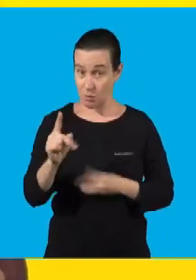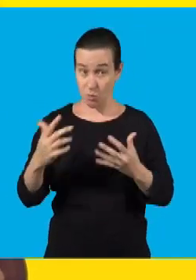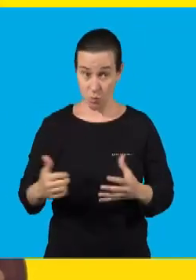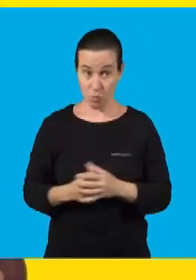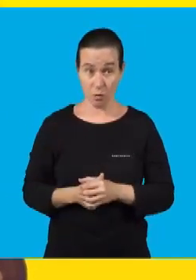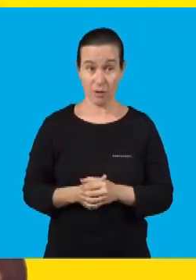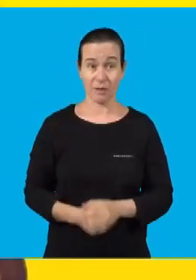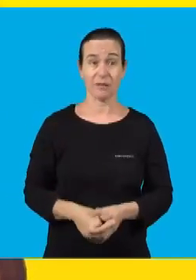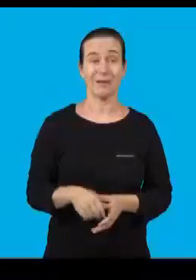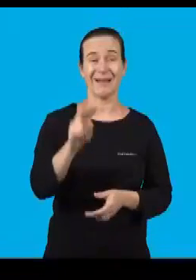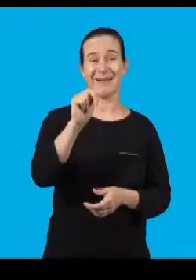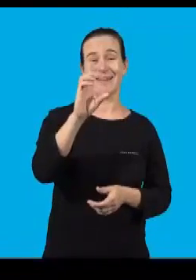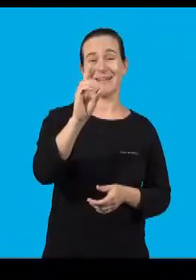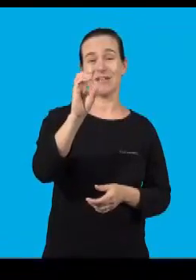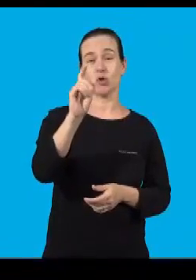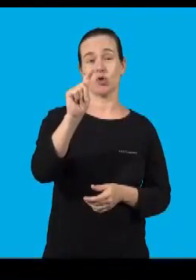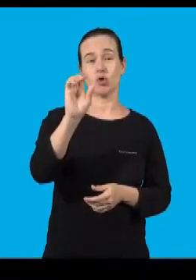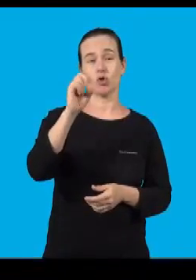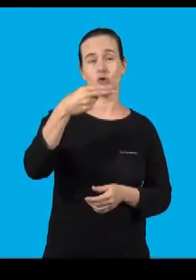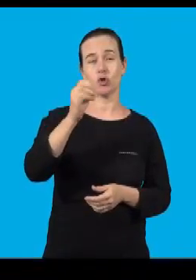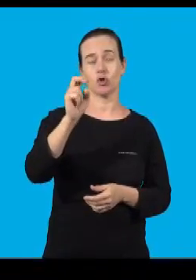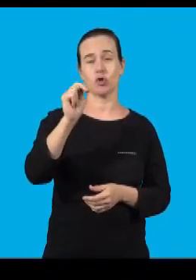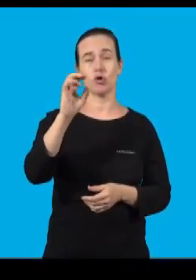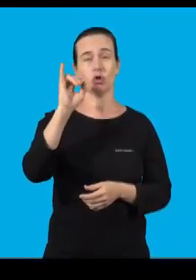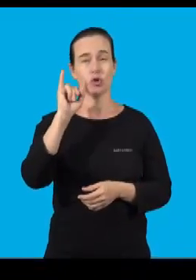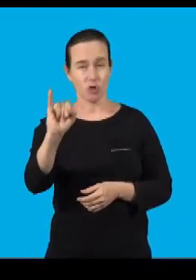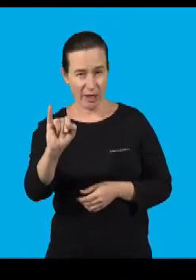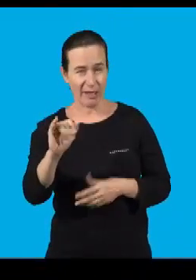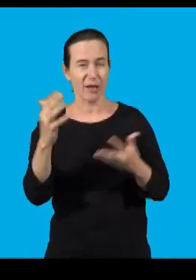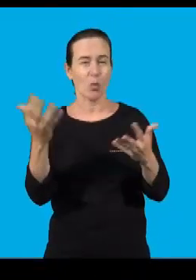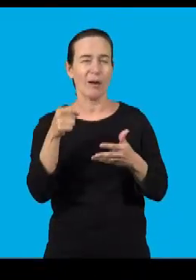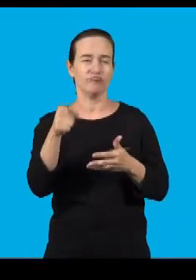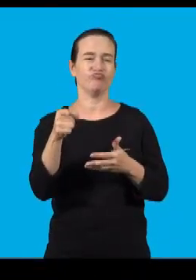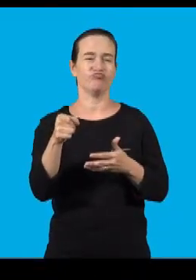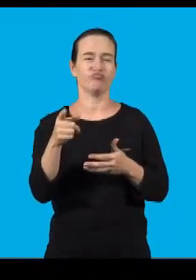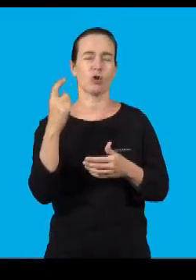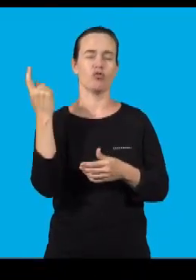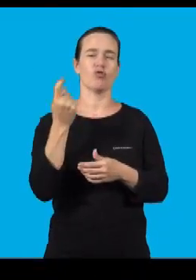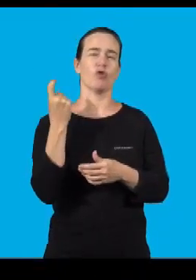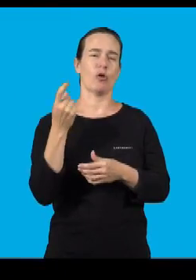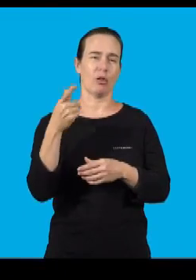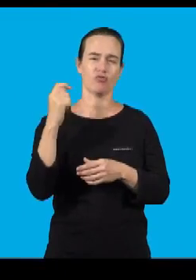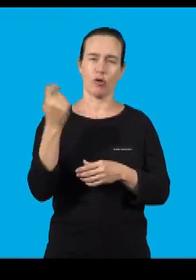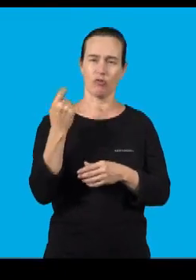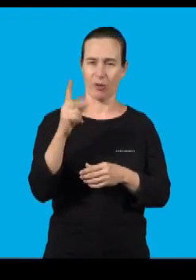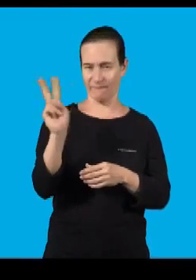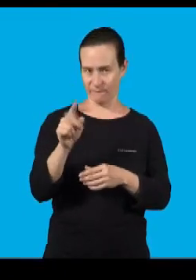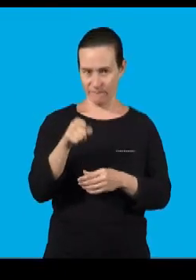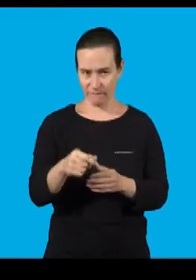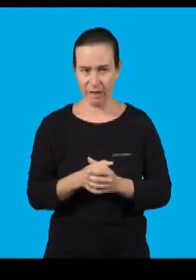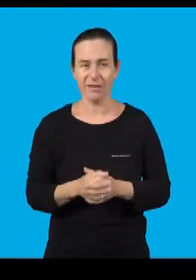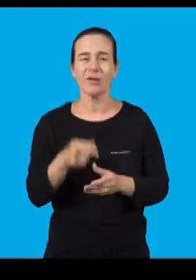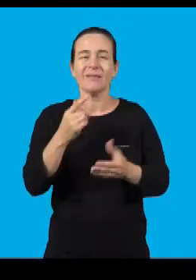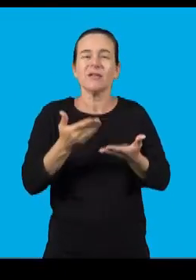first one is Ndosheni, which is a rural village, and this is where Stephen Khumalo lives. This